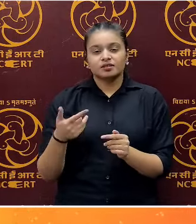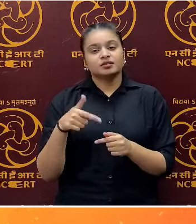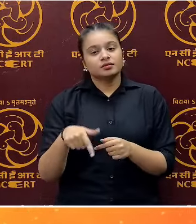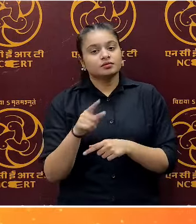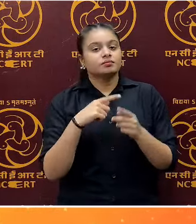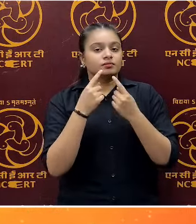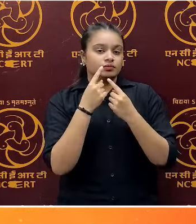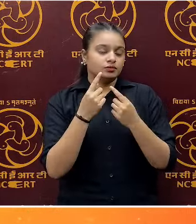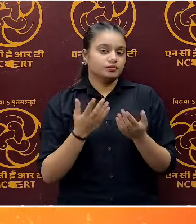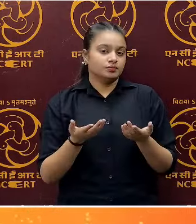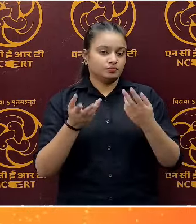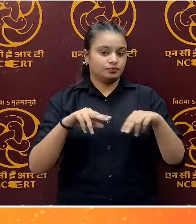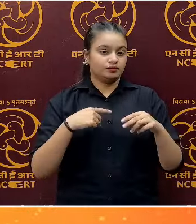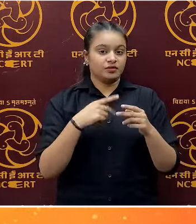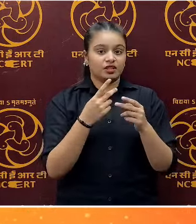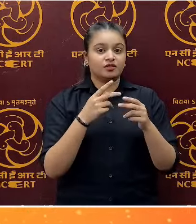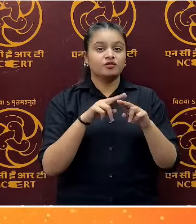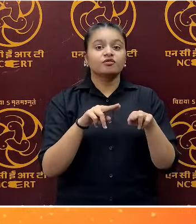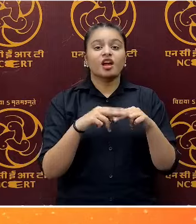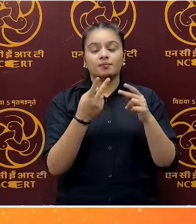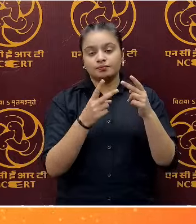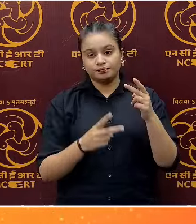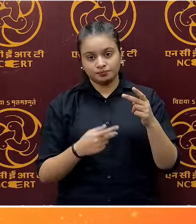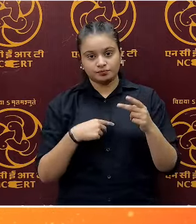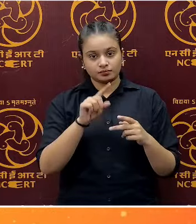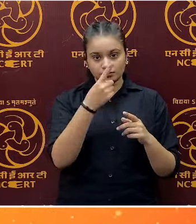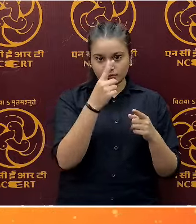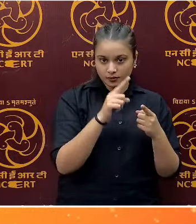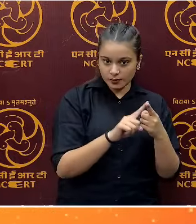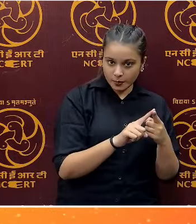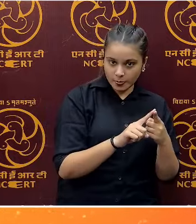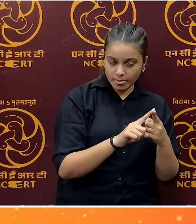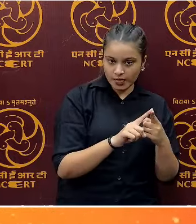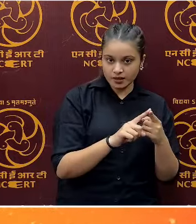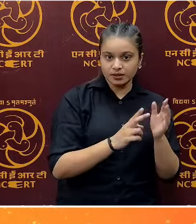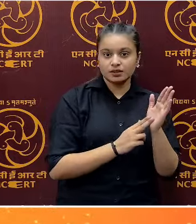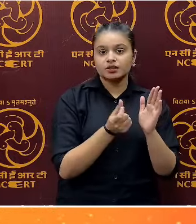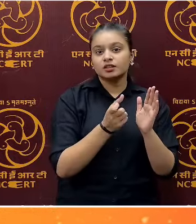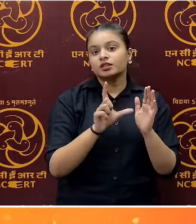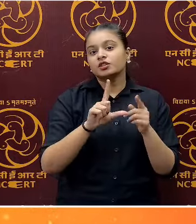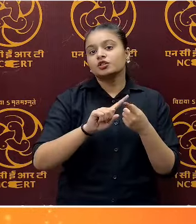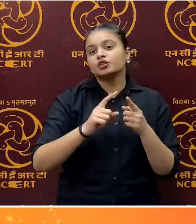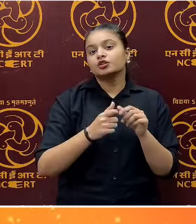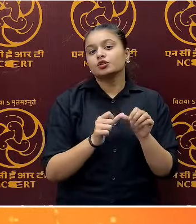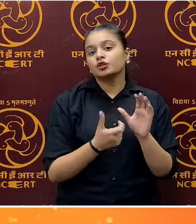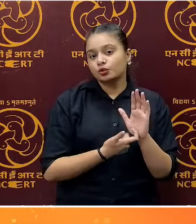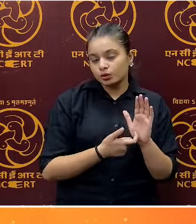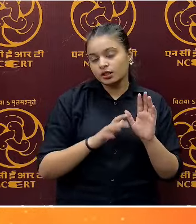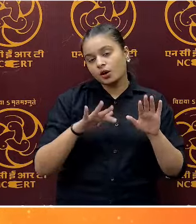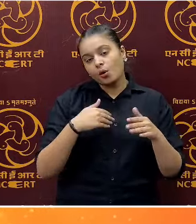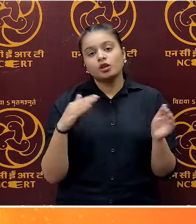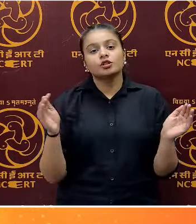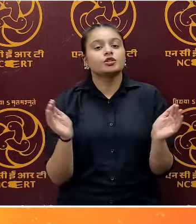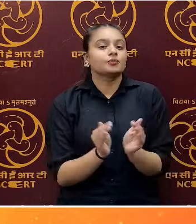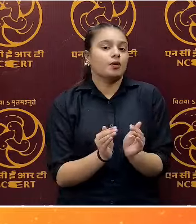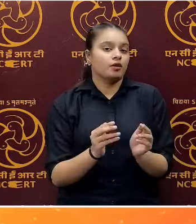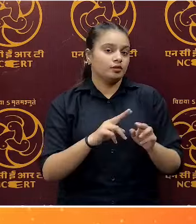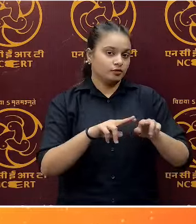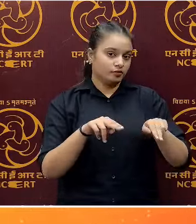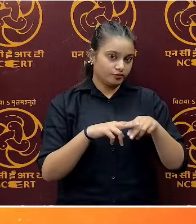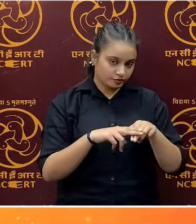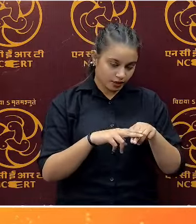talk about this different type of family. The first one we'll talk about is a nuclear family or a small family, right? In